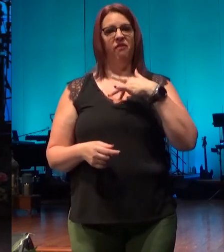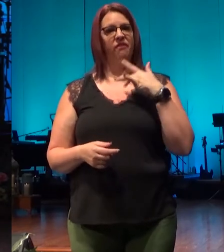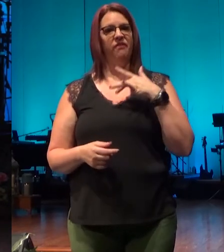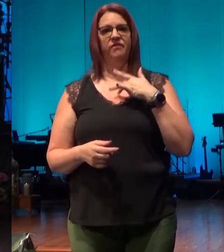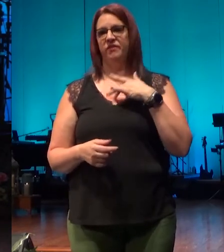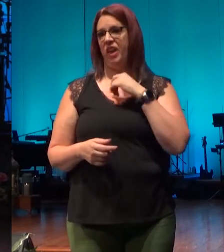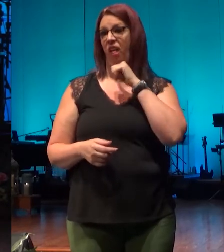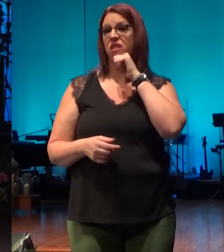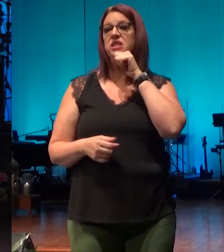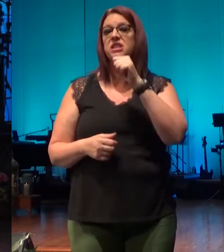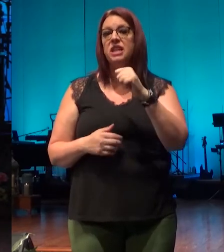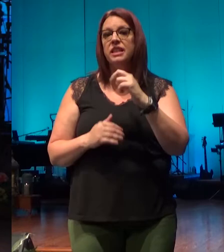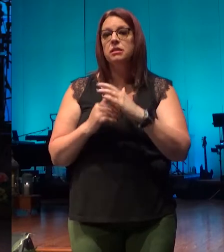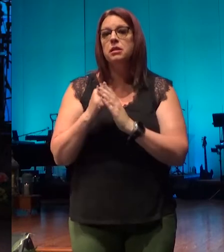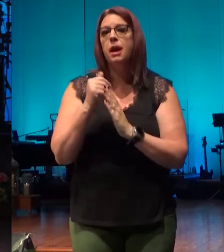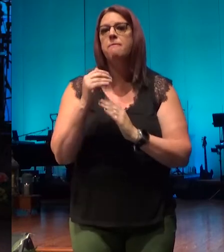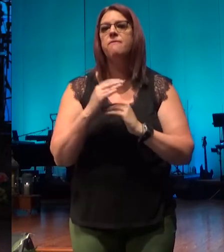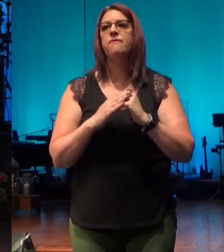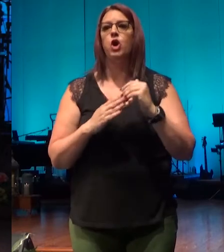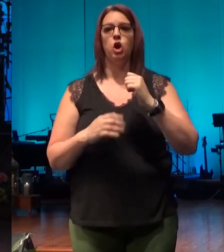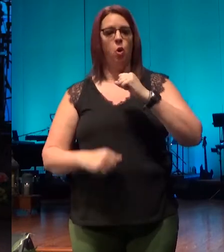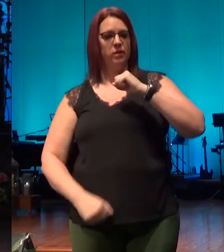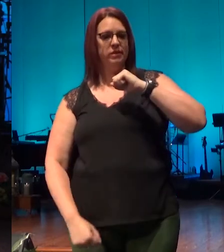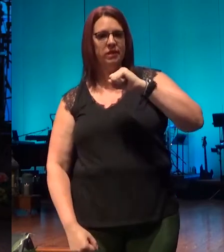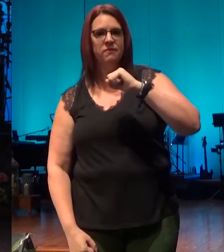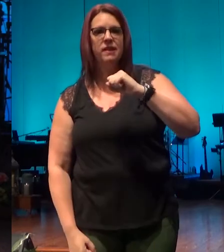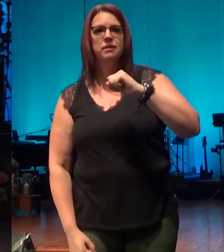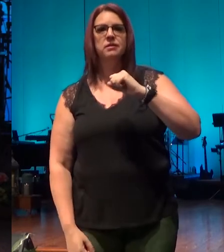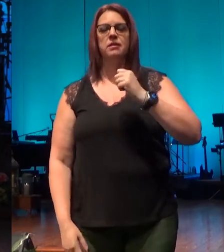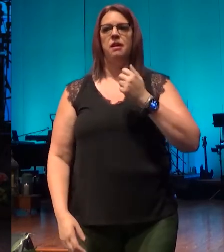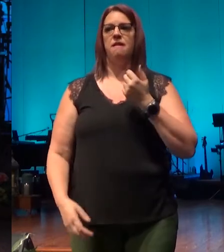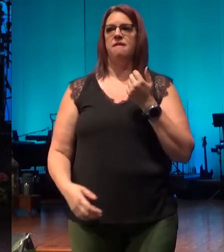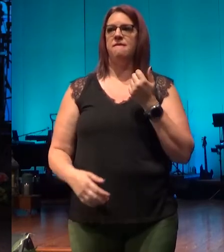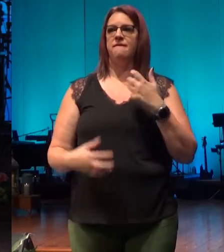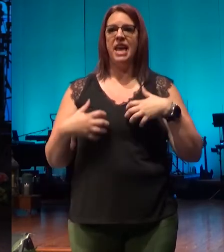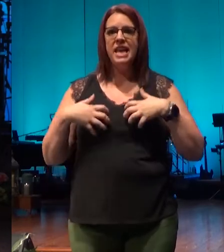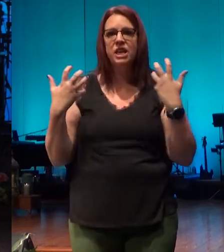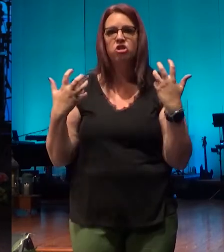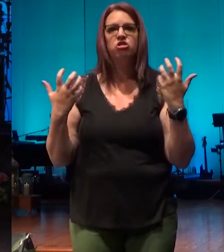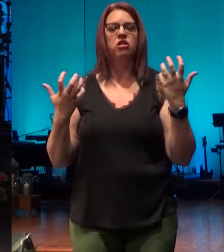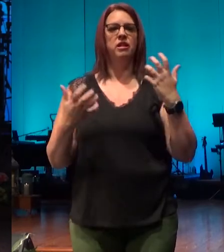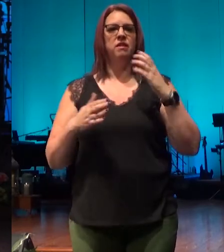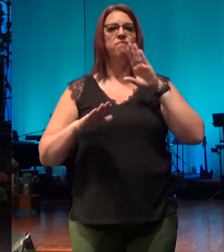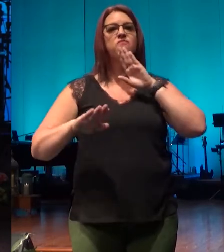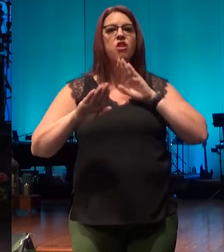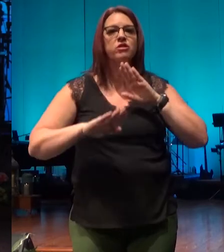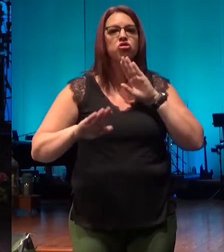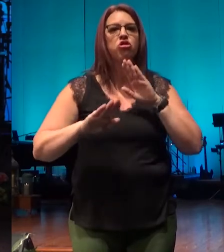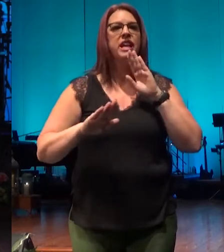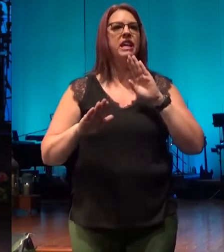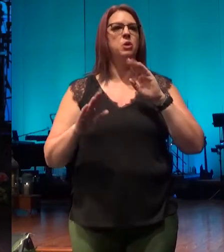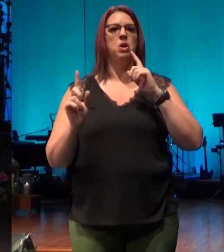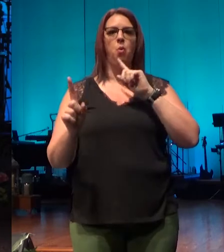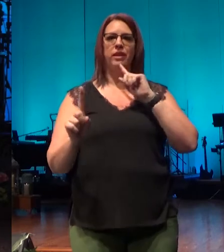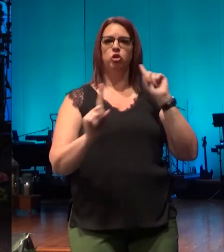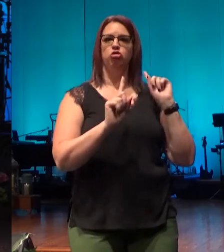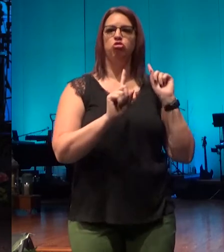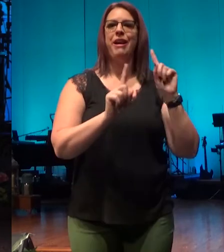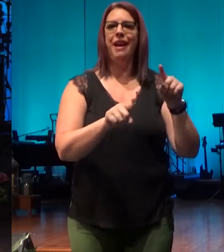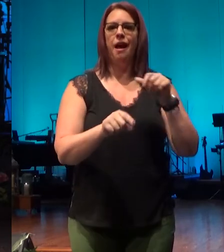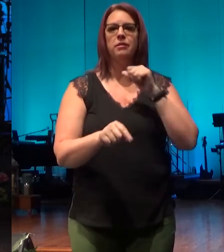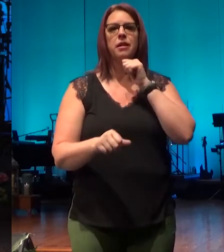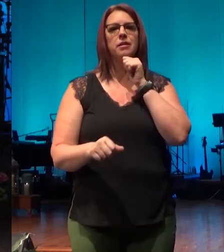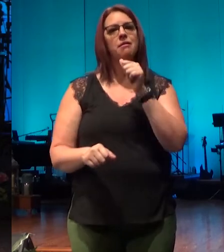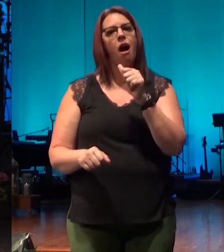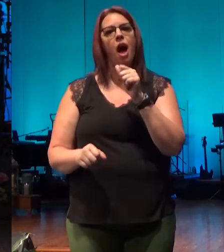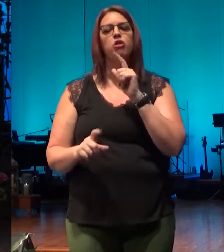discomfort, defensive, angry, frustrated, a desire to react rather than